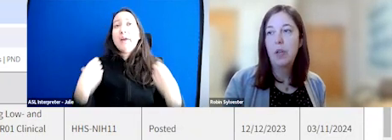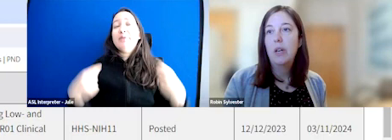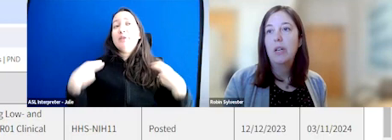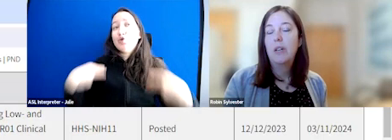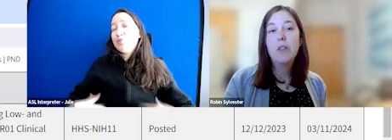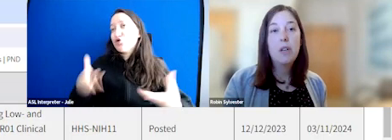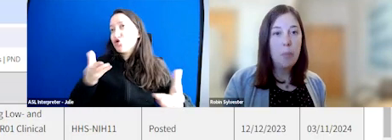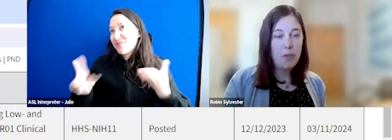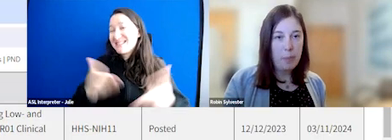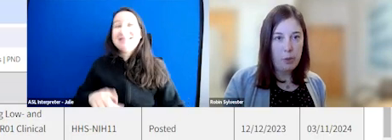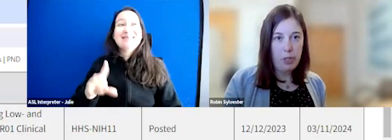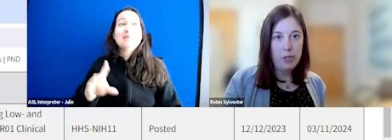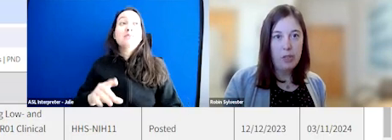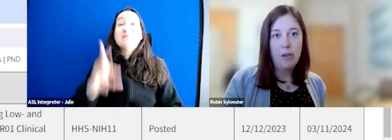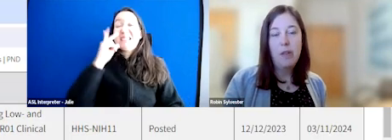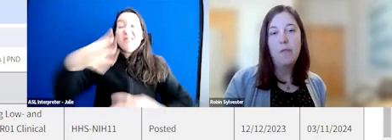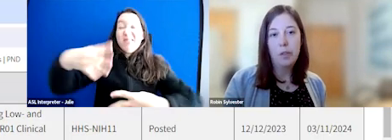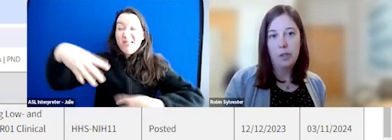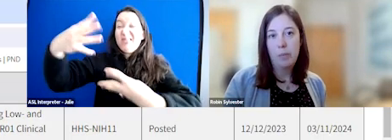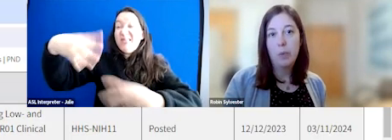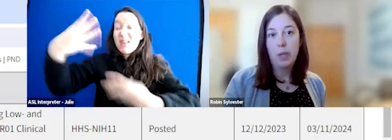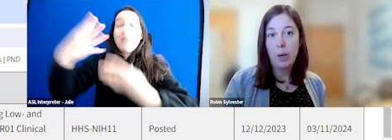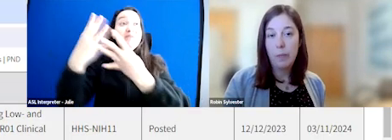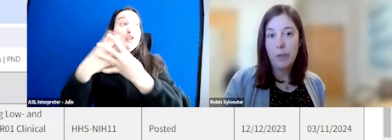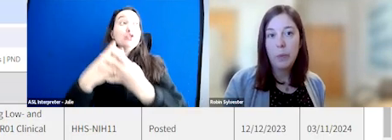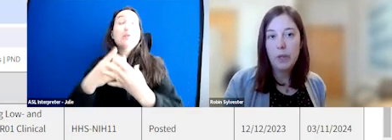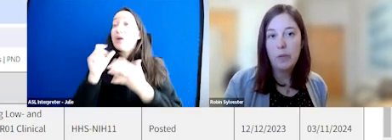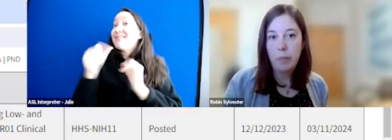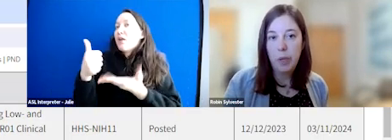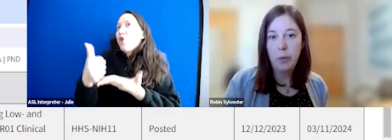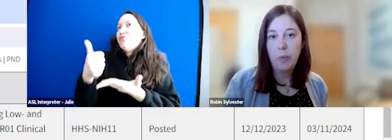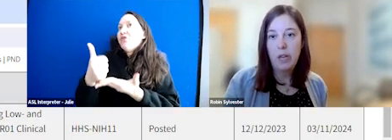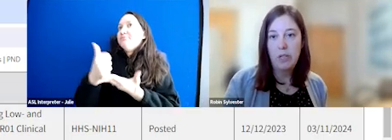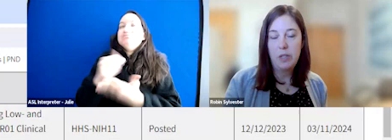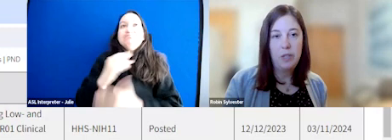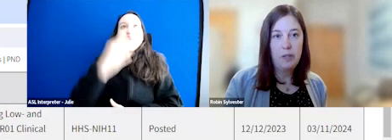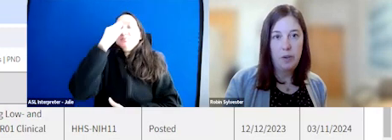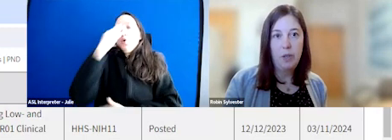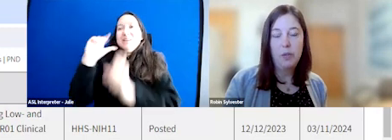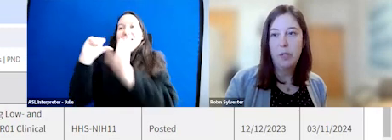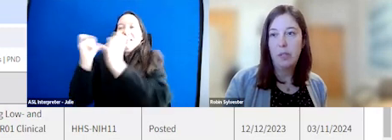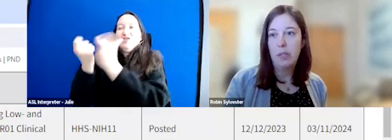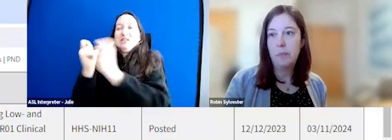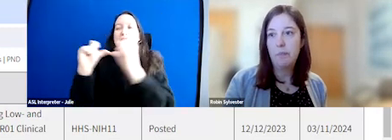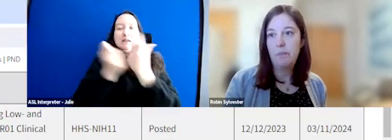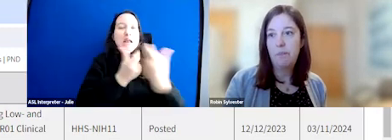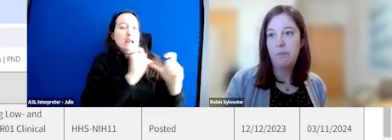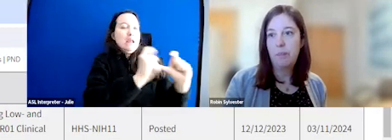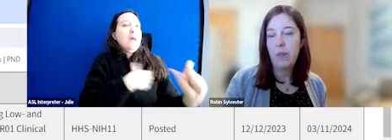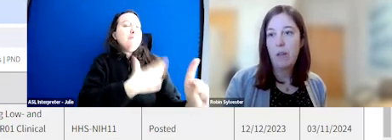Services. Given the number of opportunities on here, that filter can be really helpful once you're familiar with the agencies that you're interested